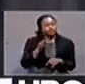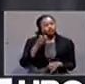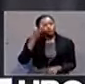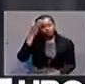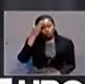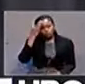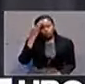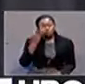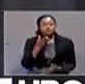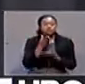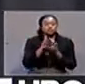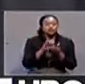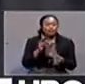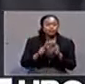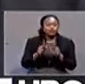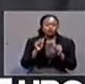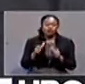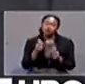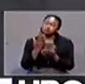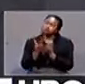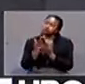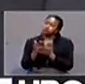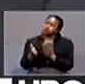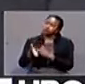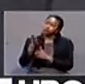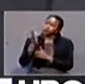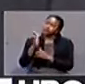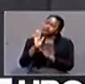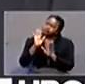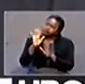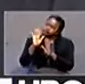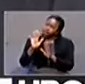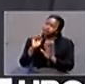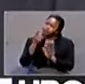they would still request God to hold them back.